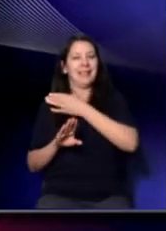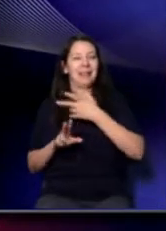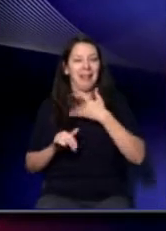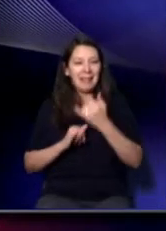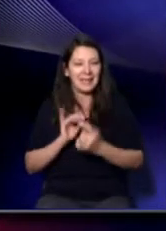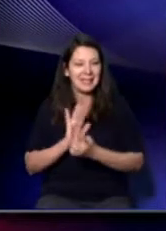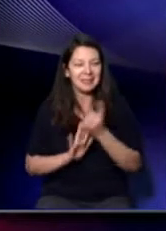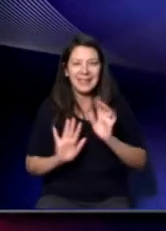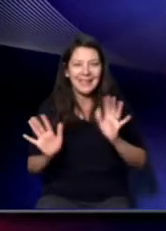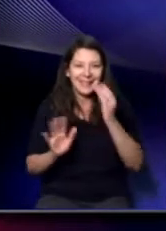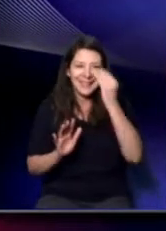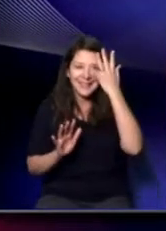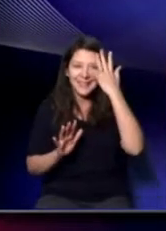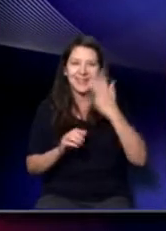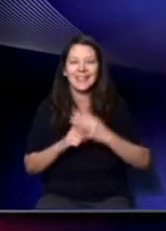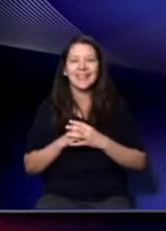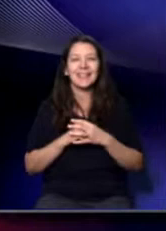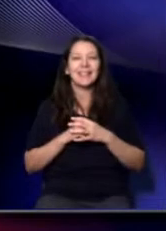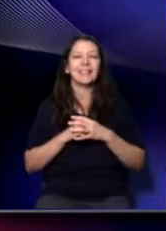Okay, next is